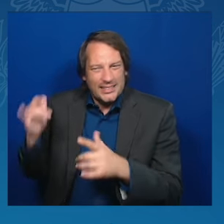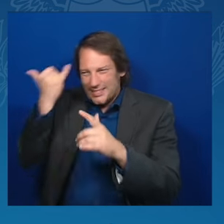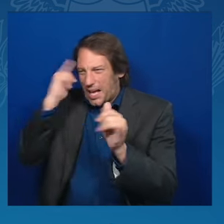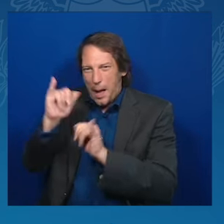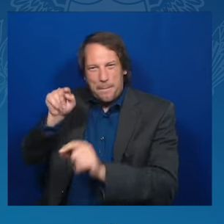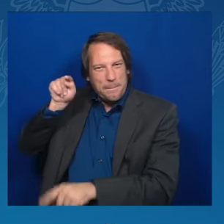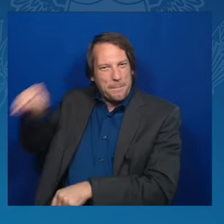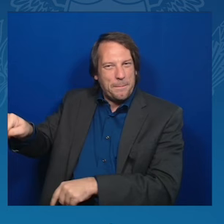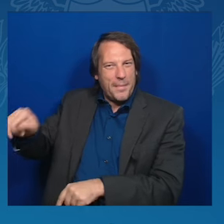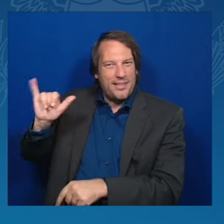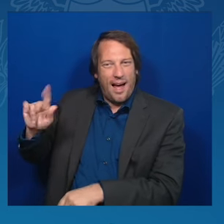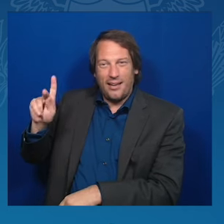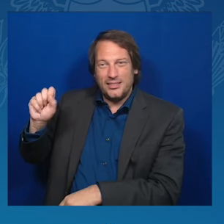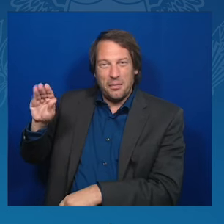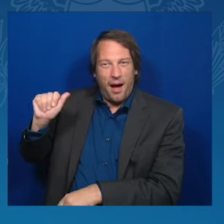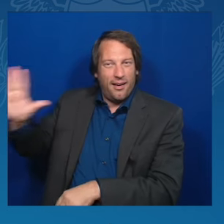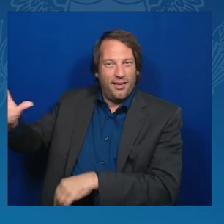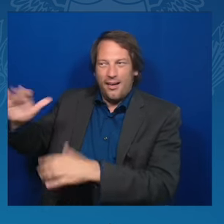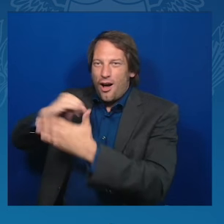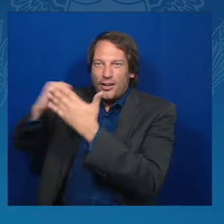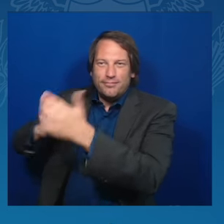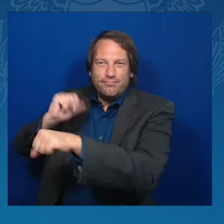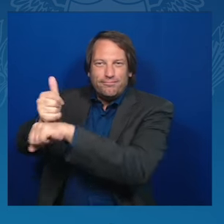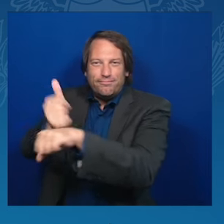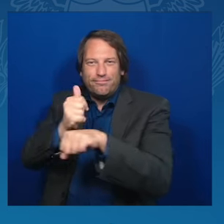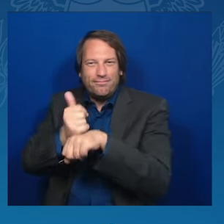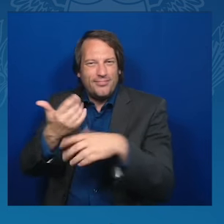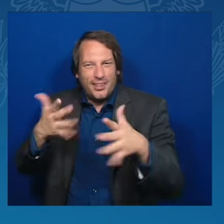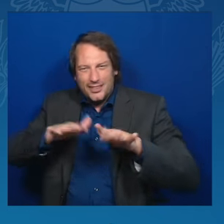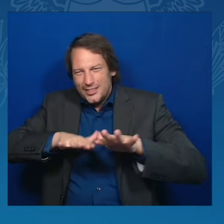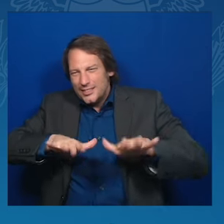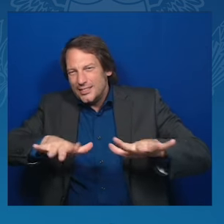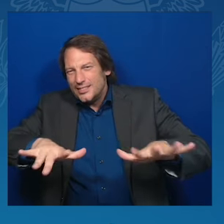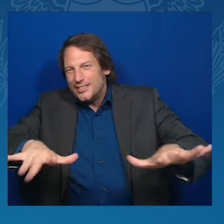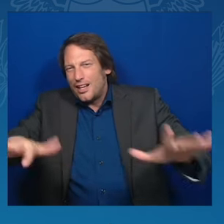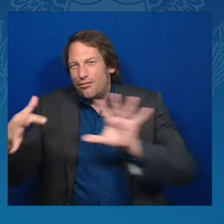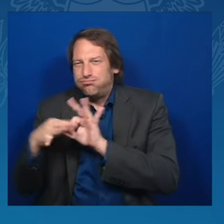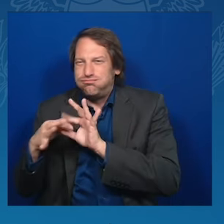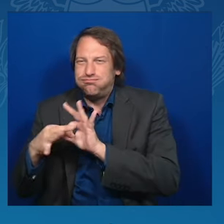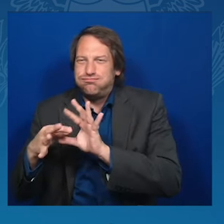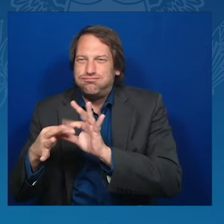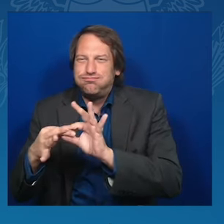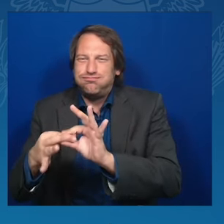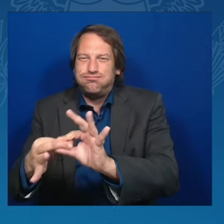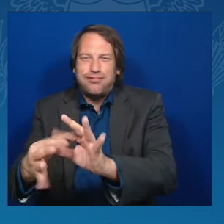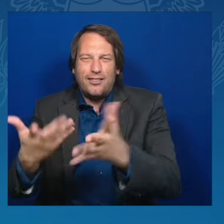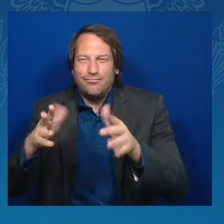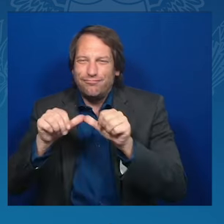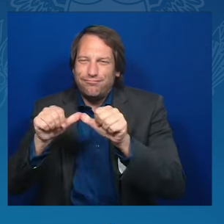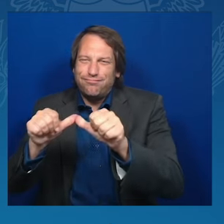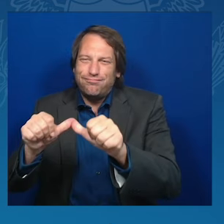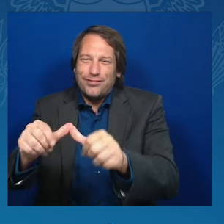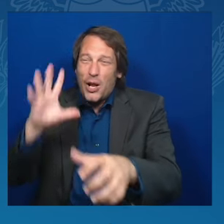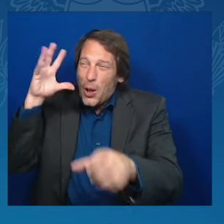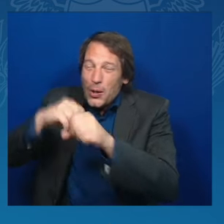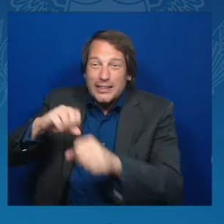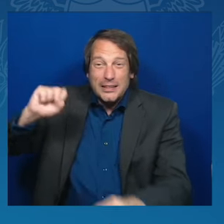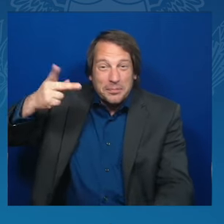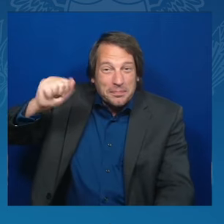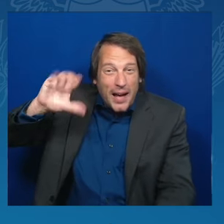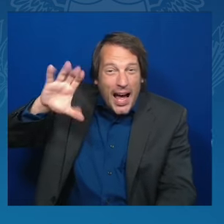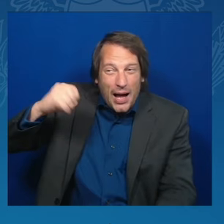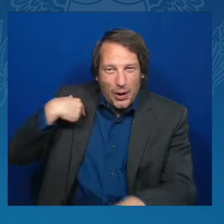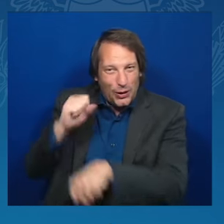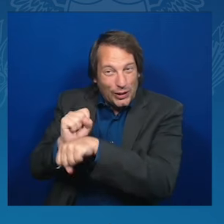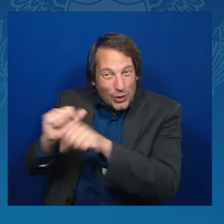see, including into space, where we're working together on everything from running an international space station to using the